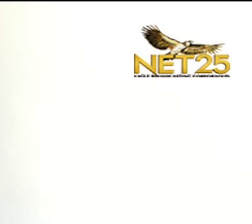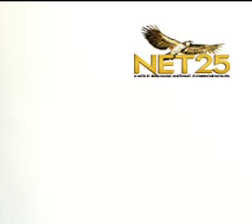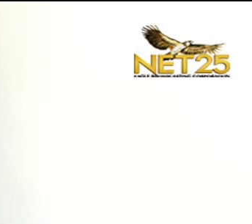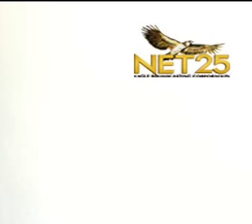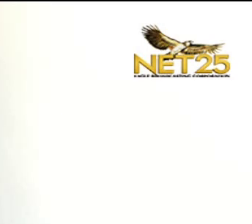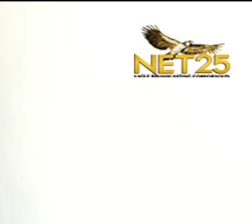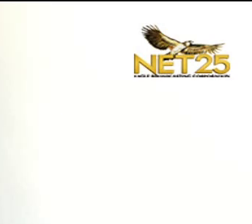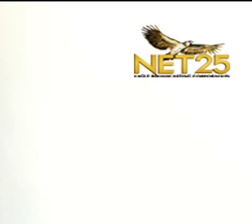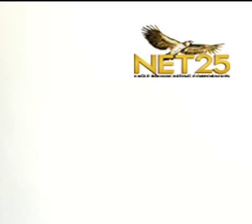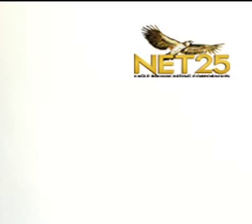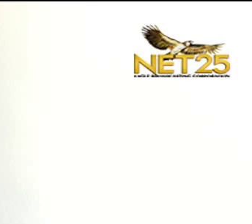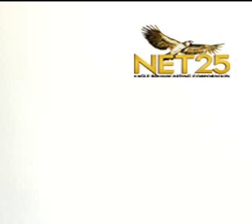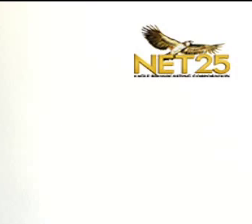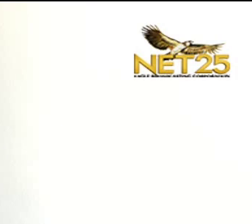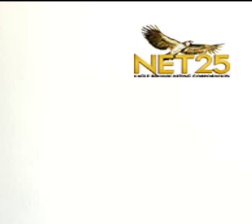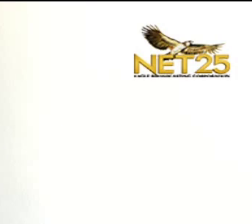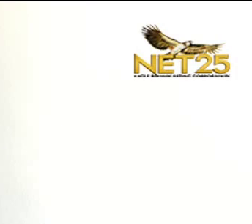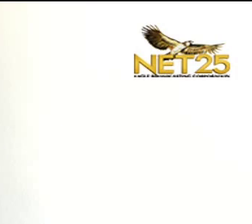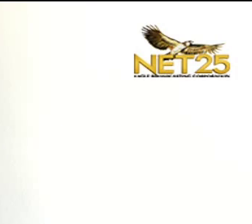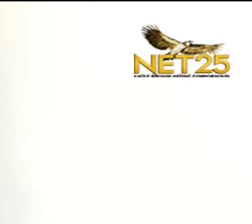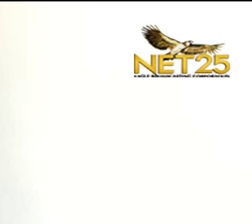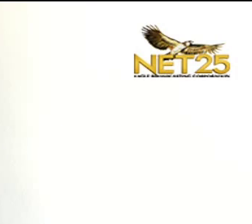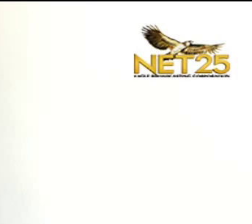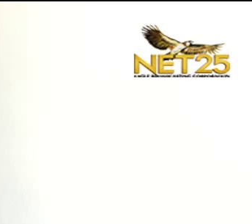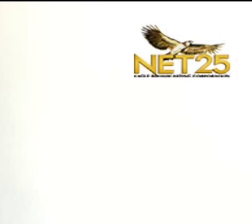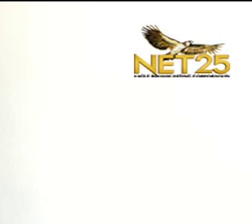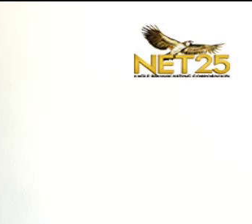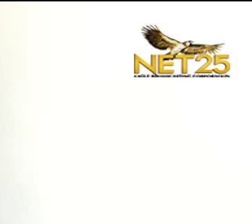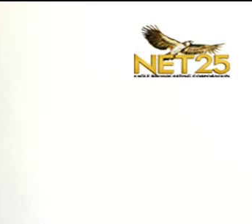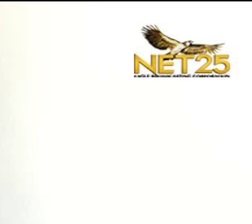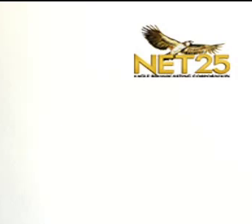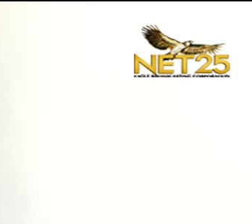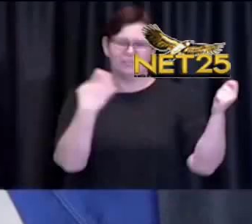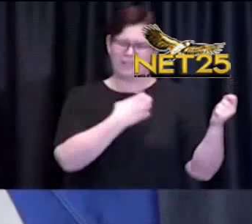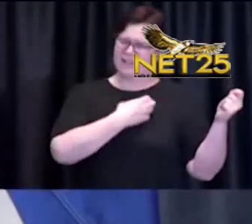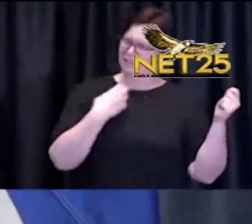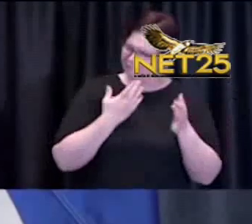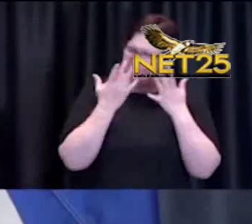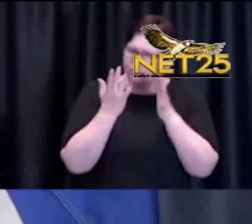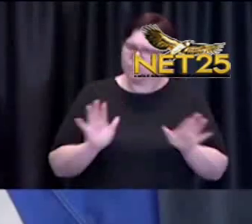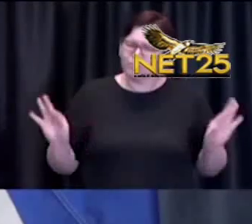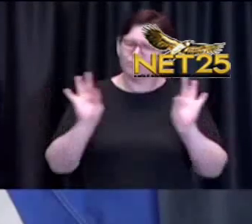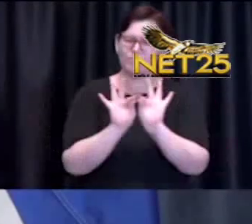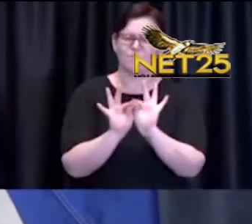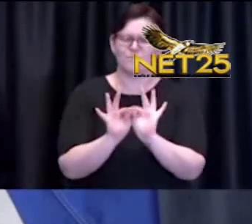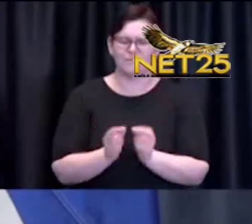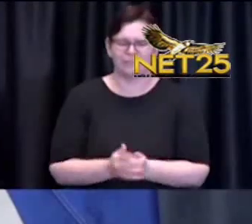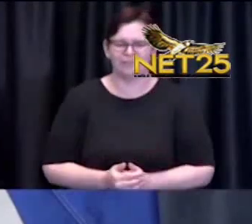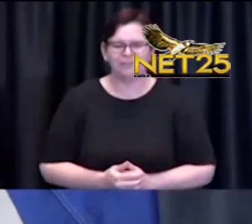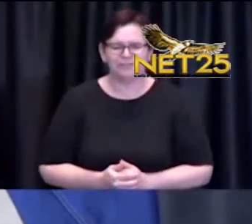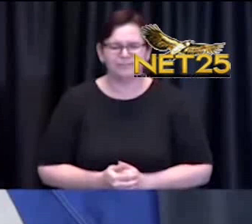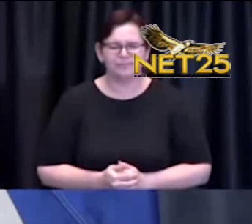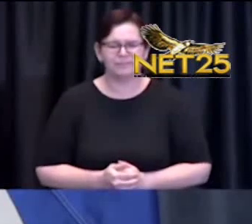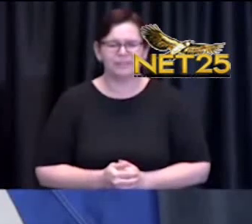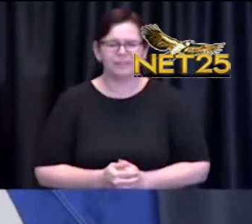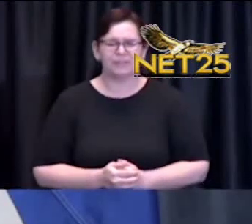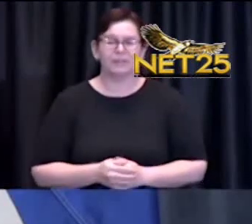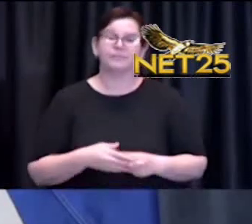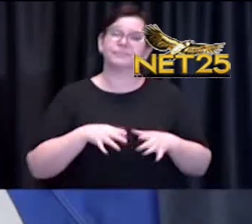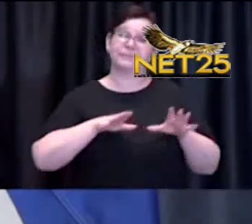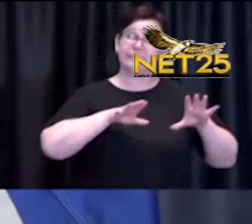of the COVID vaccine administered. Here's Mayor John Tory with the announcement. Team Toronto has now distributed more